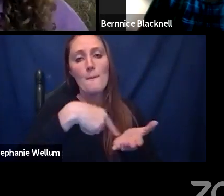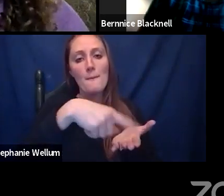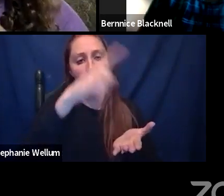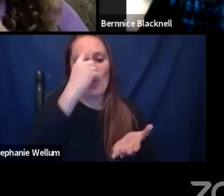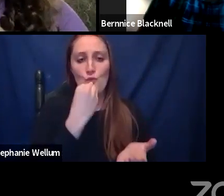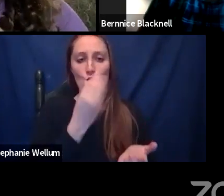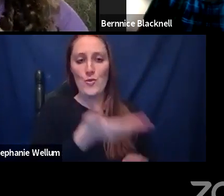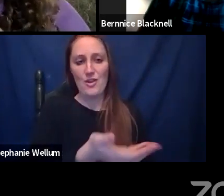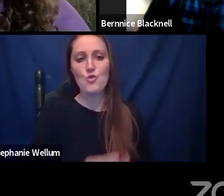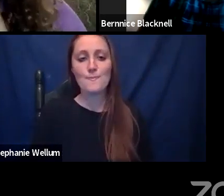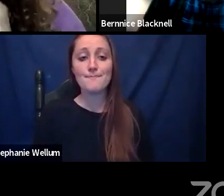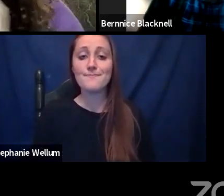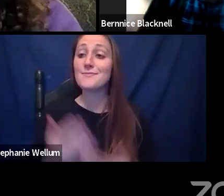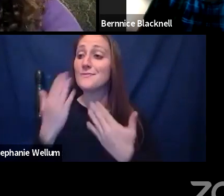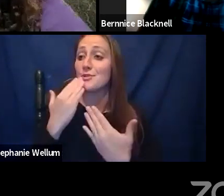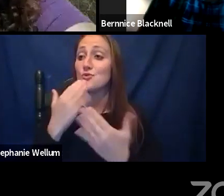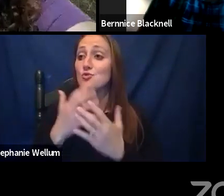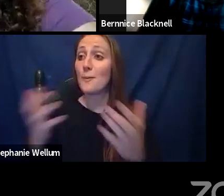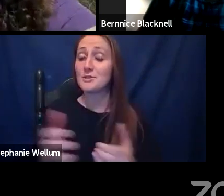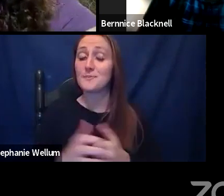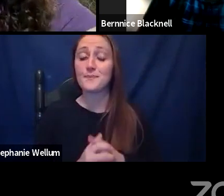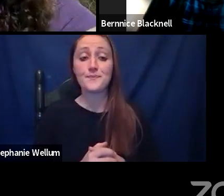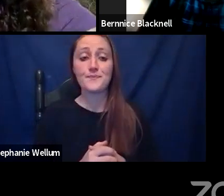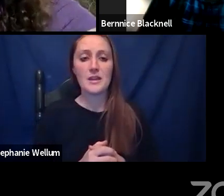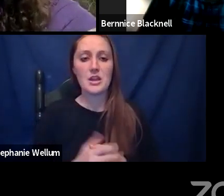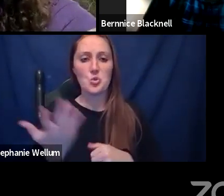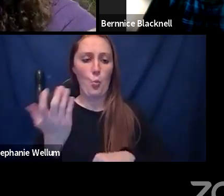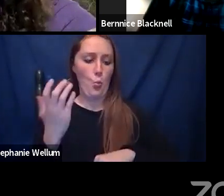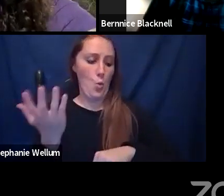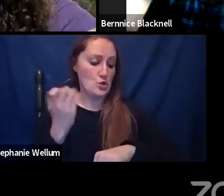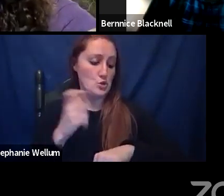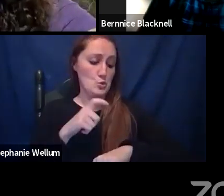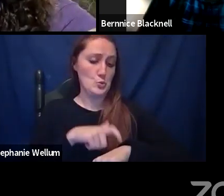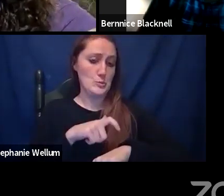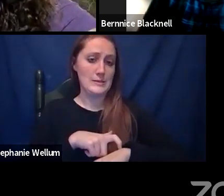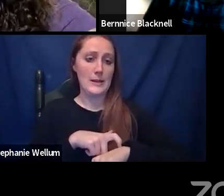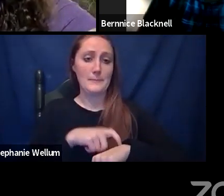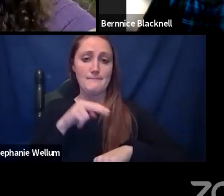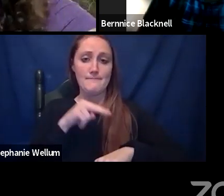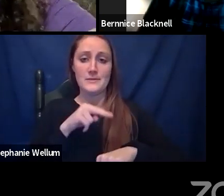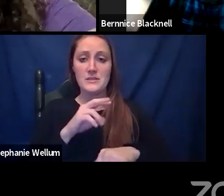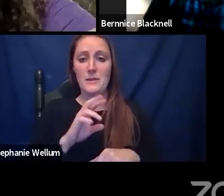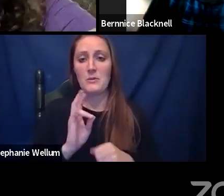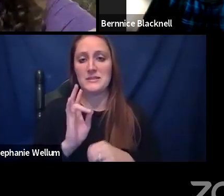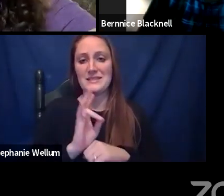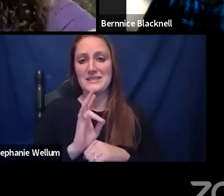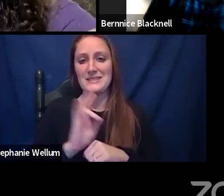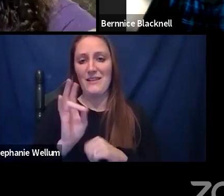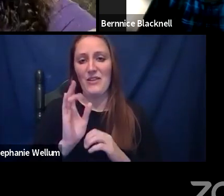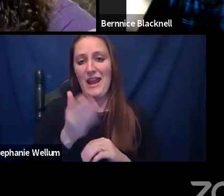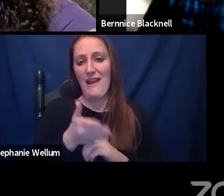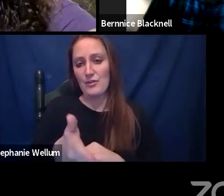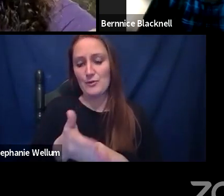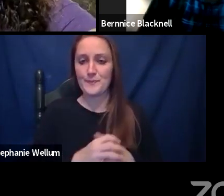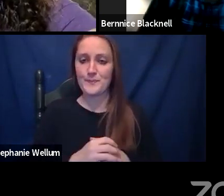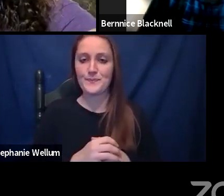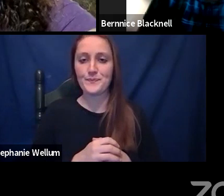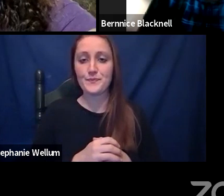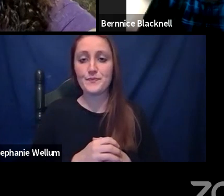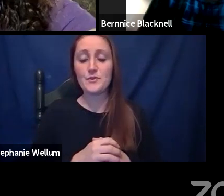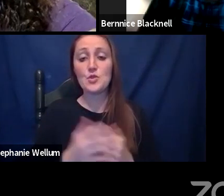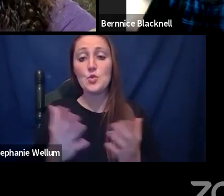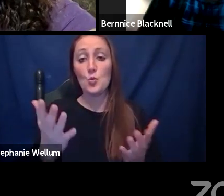much. Sure. I just want to keep us mindful on the time. We're about 7 after. All right. So I just like a motion that we support New Samaritan in